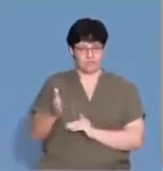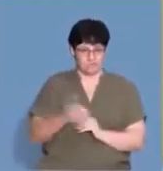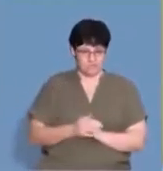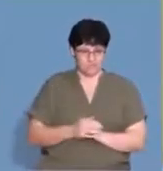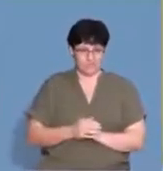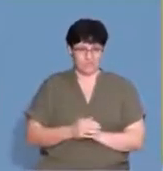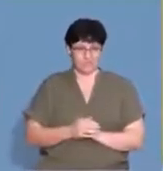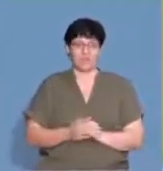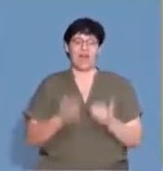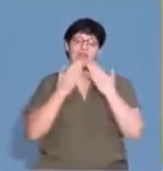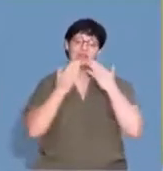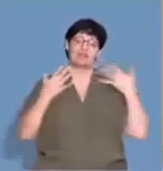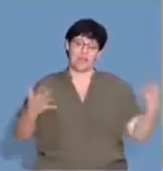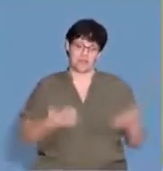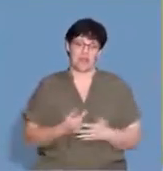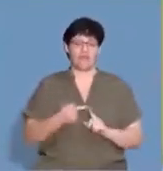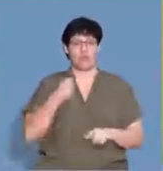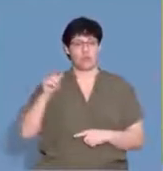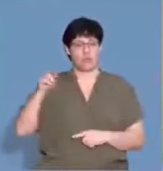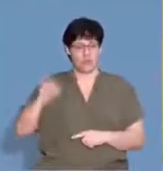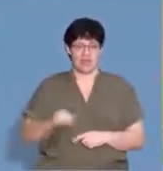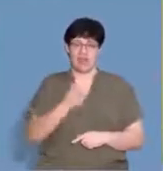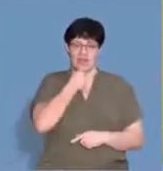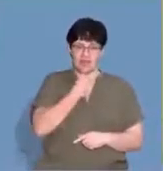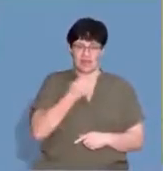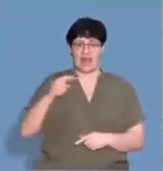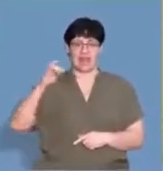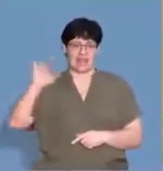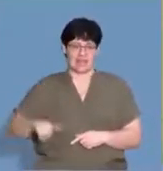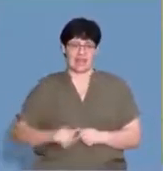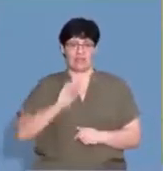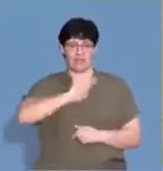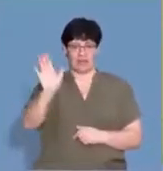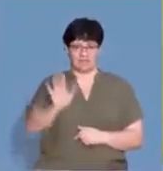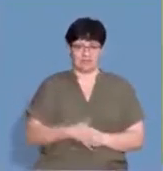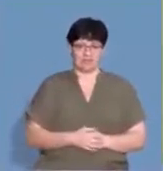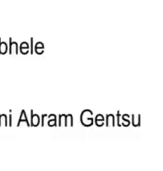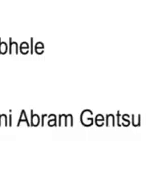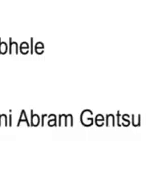as well. Thank you so much, guys, from me, Luni, Nicolene, and Haley. Goodbye.